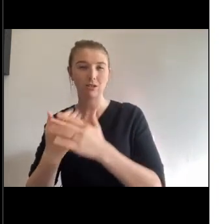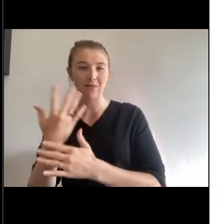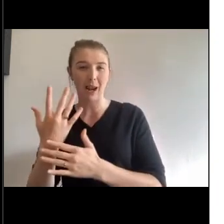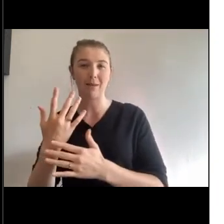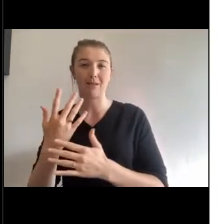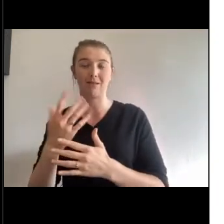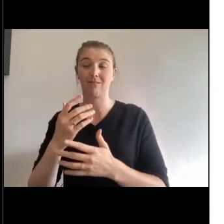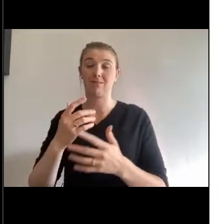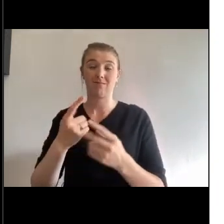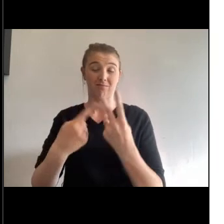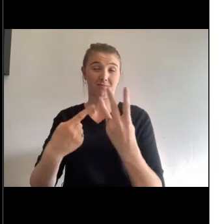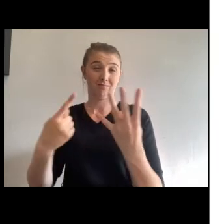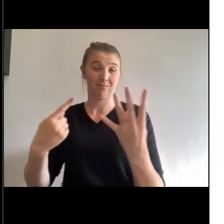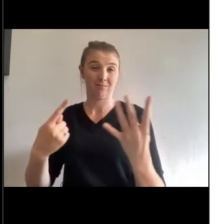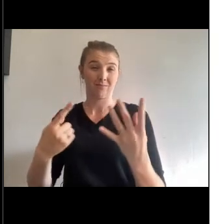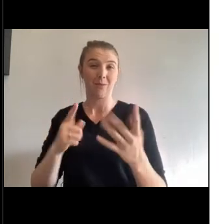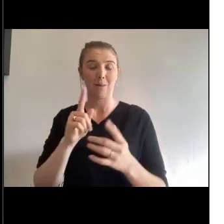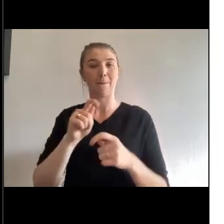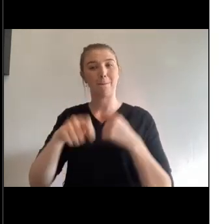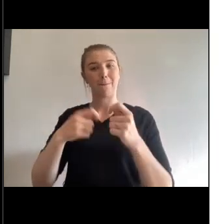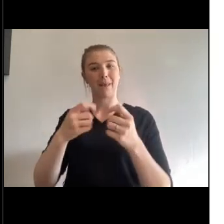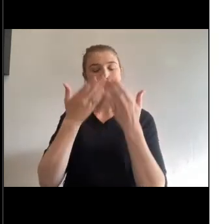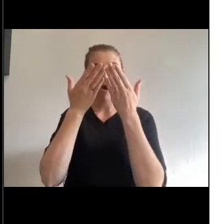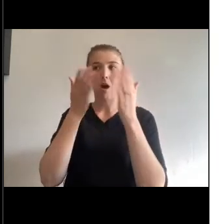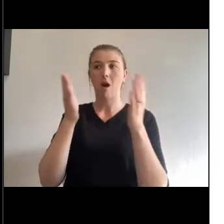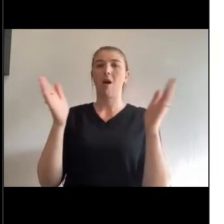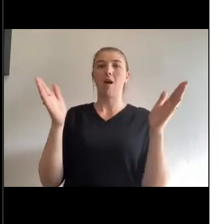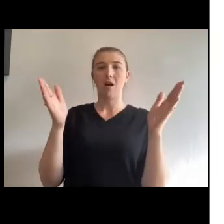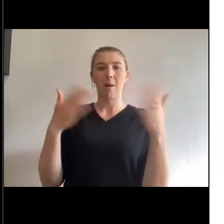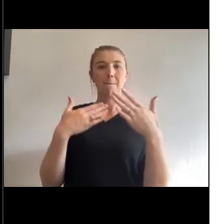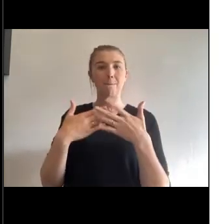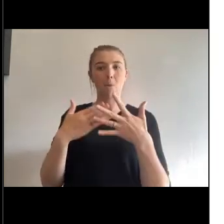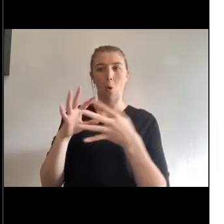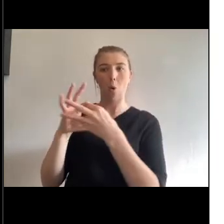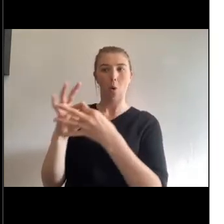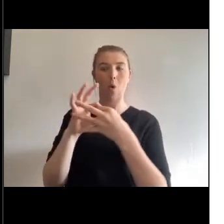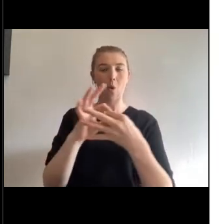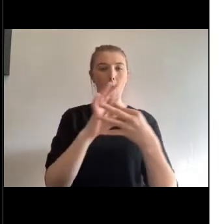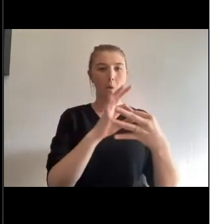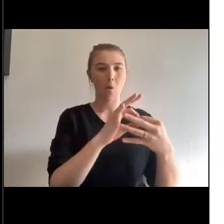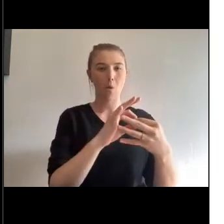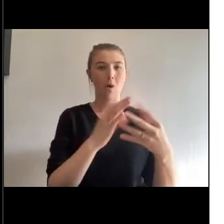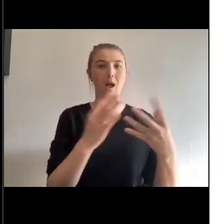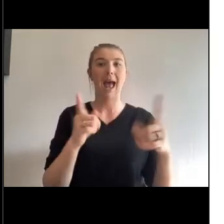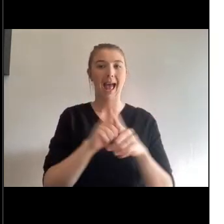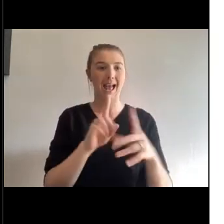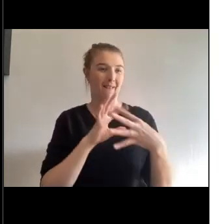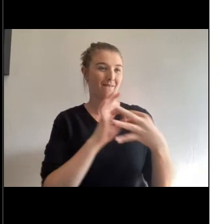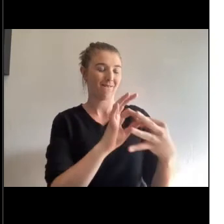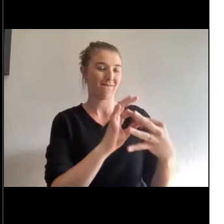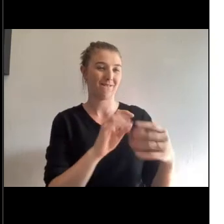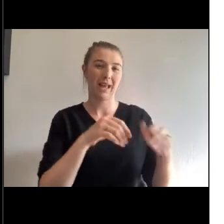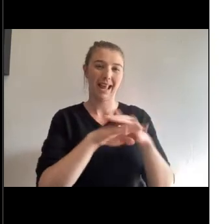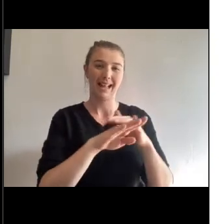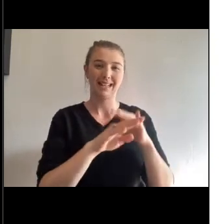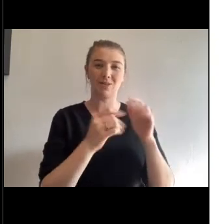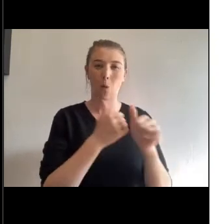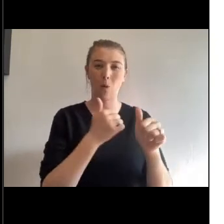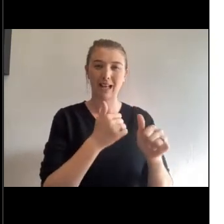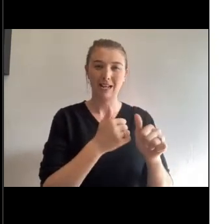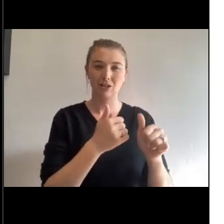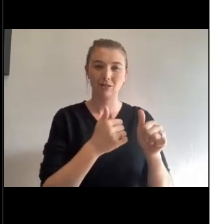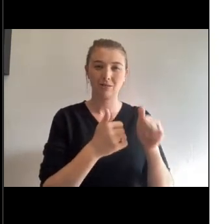up even more connection within the organization. I managed to get some